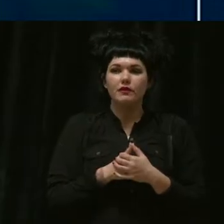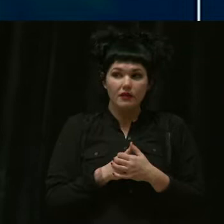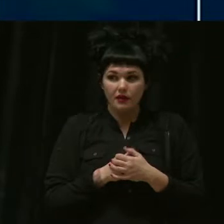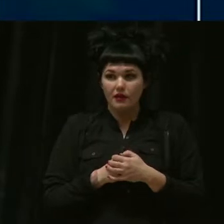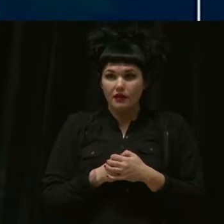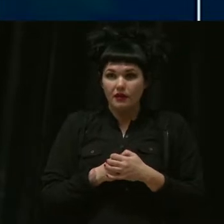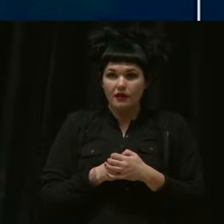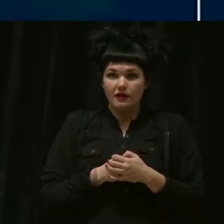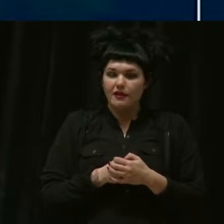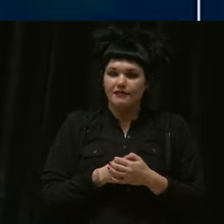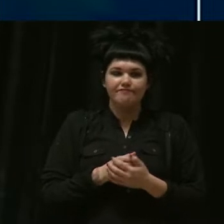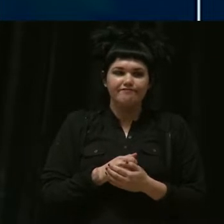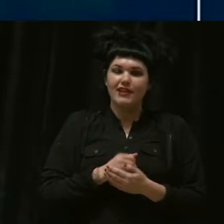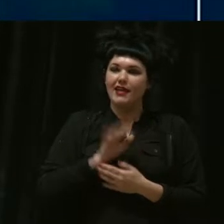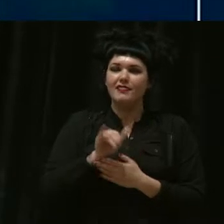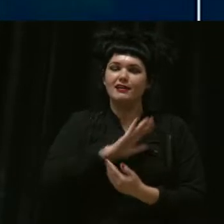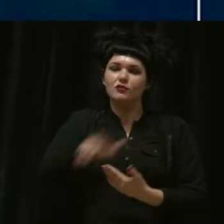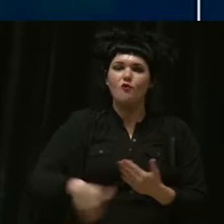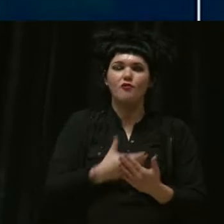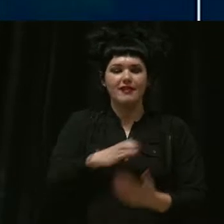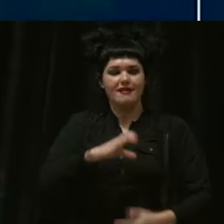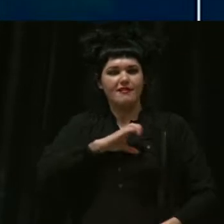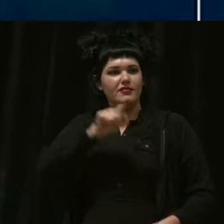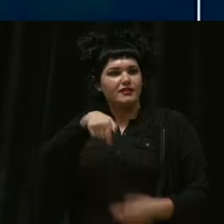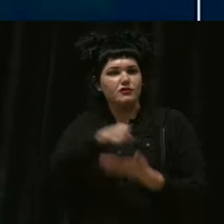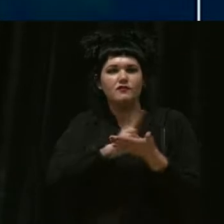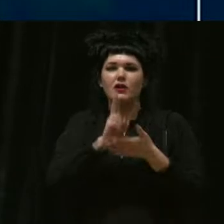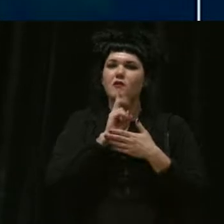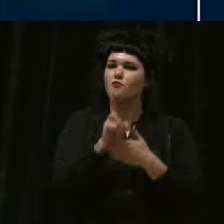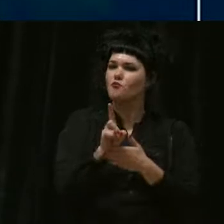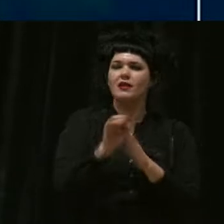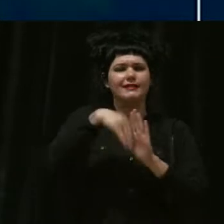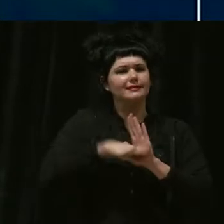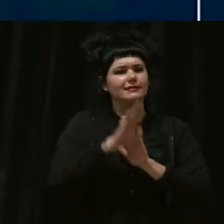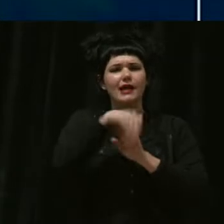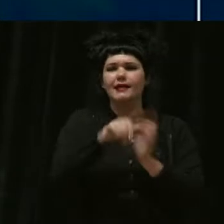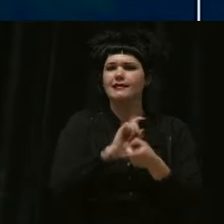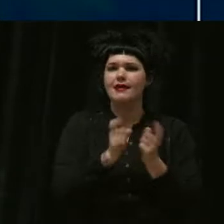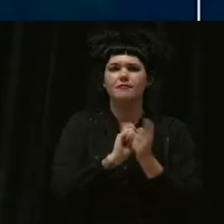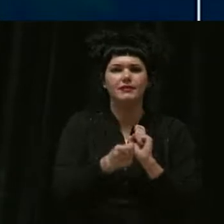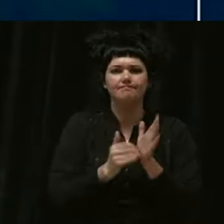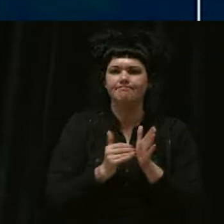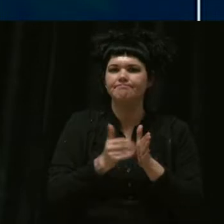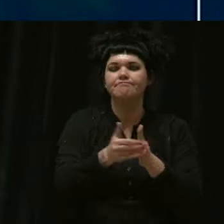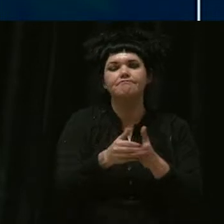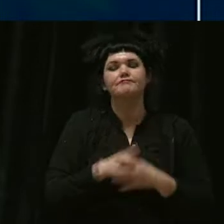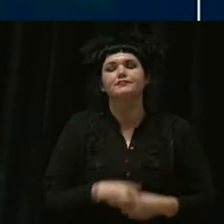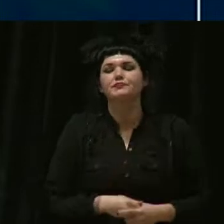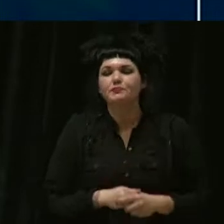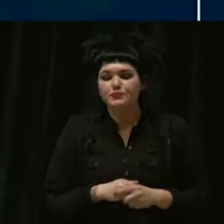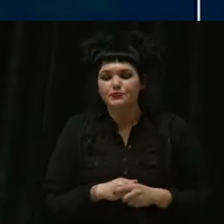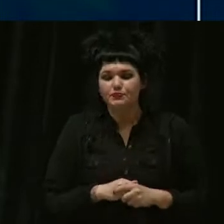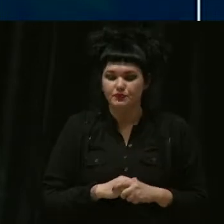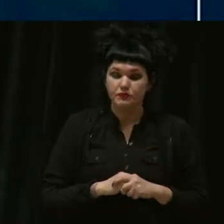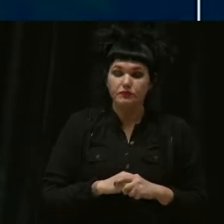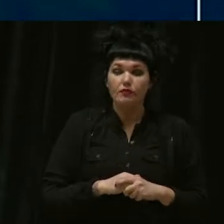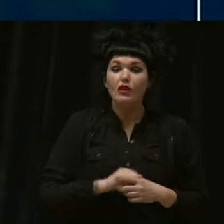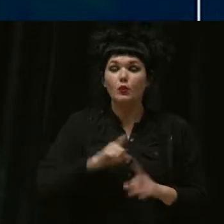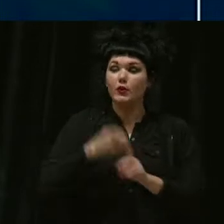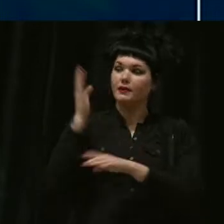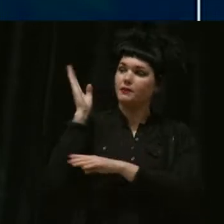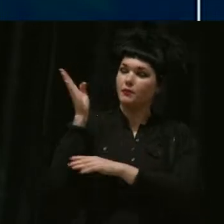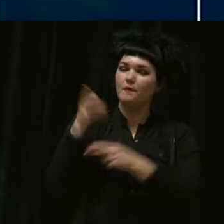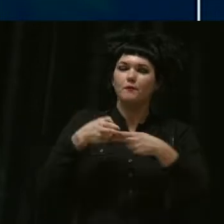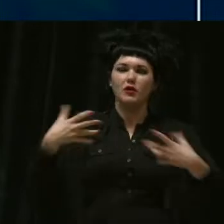of the characteristics of this university, is it's dynamic and it's constantly changing. After giving a very brief overview of